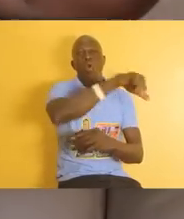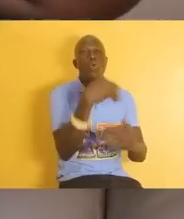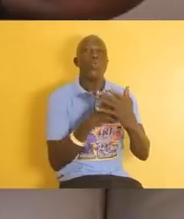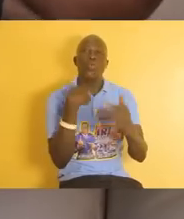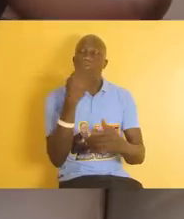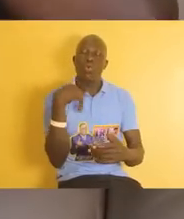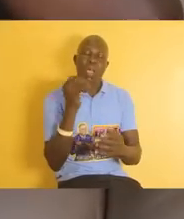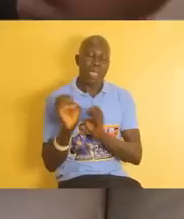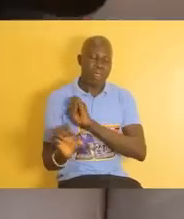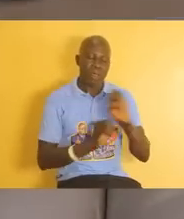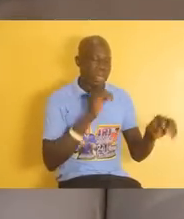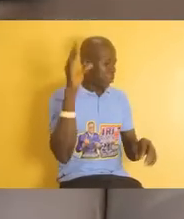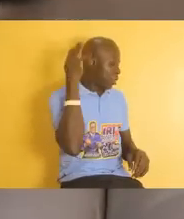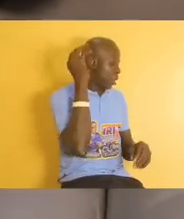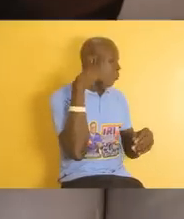that is hearing my